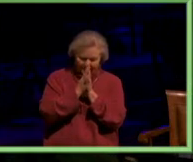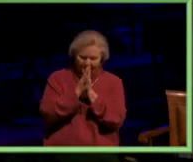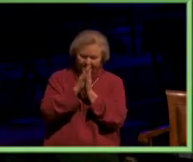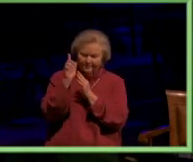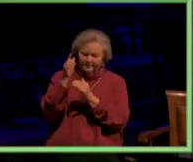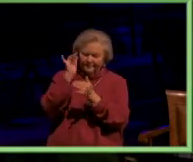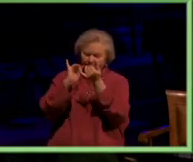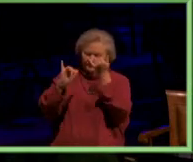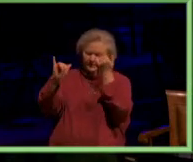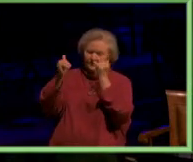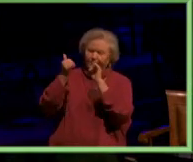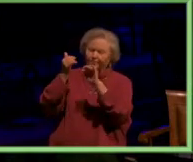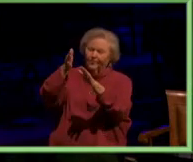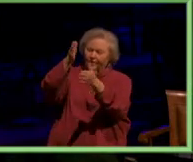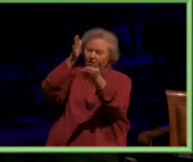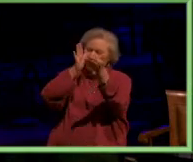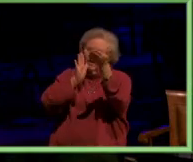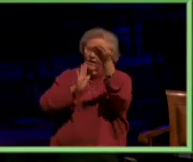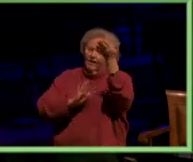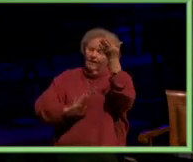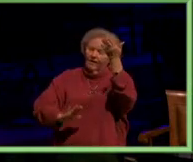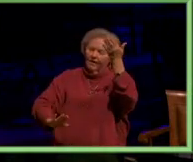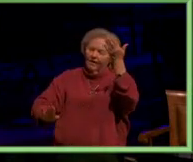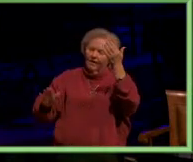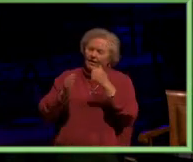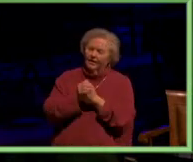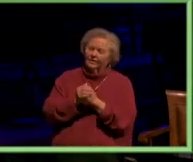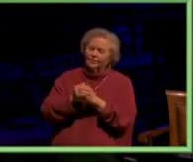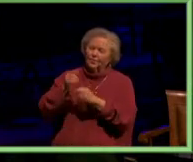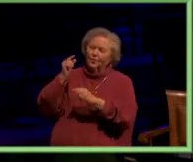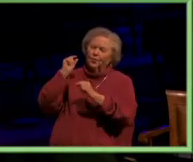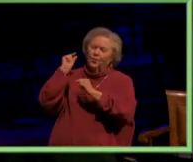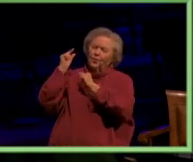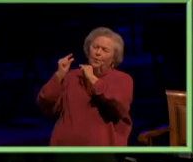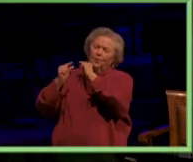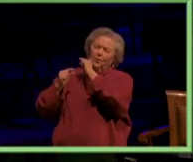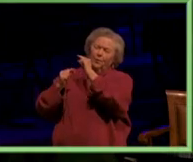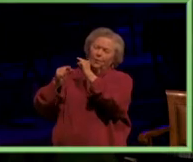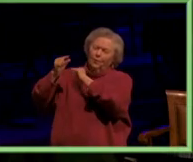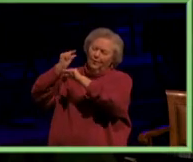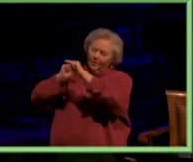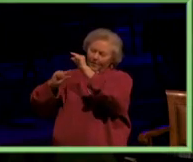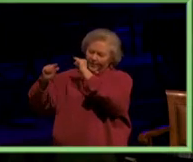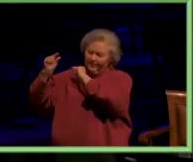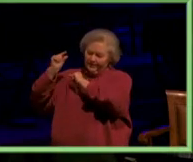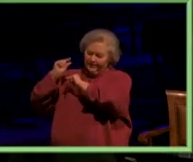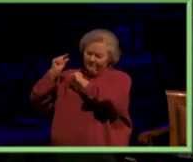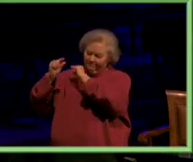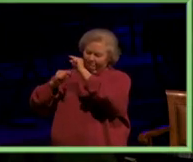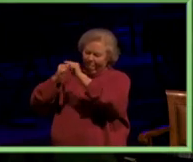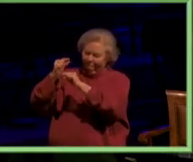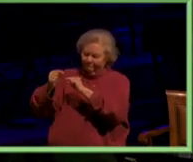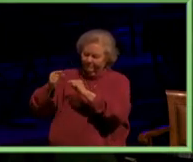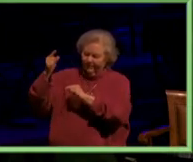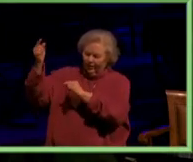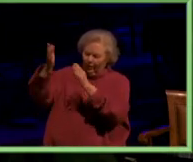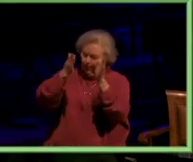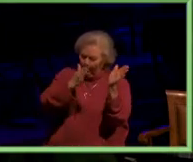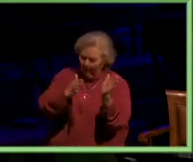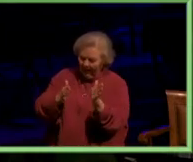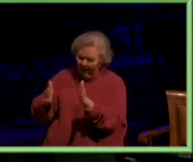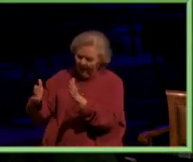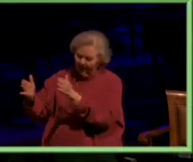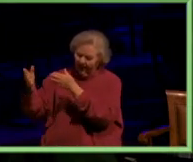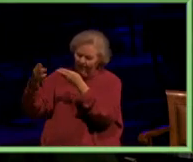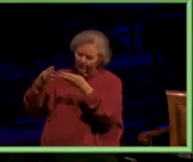Eternal God, through long generations, you prepared a way for the coming of your Son.